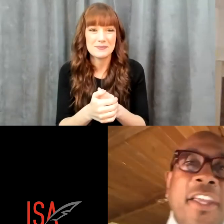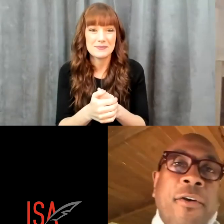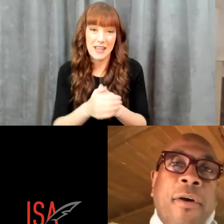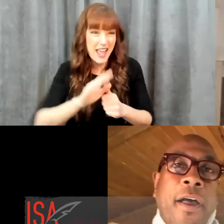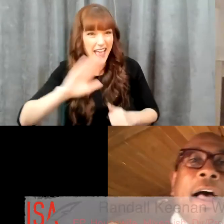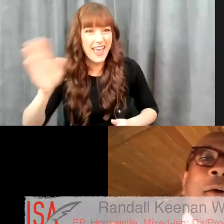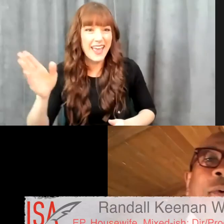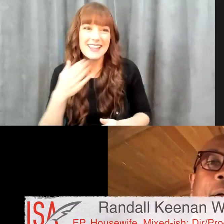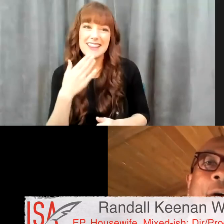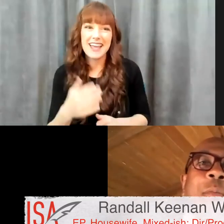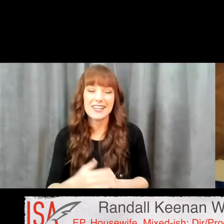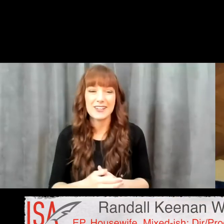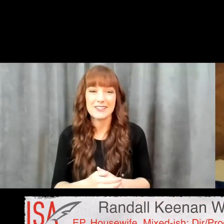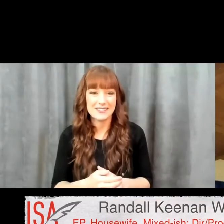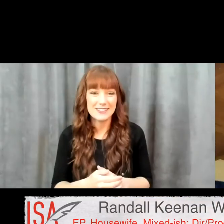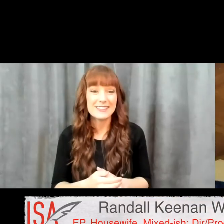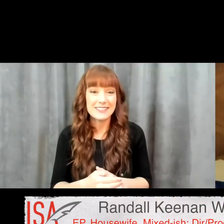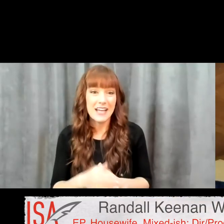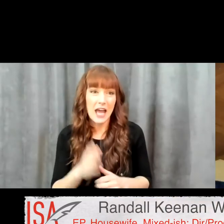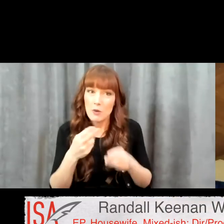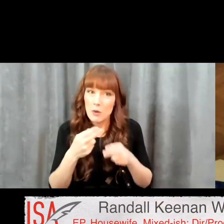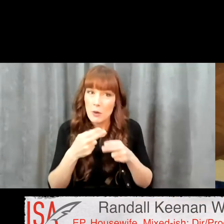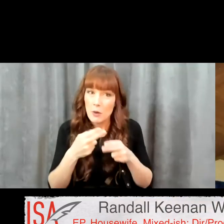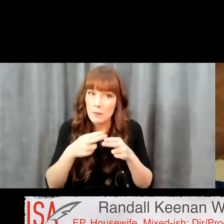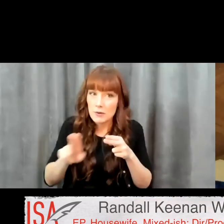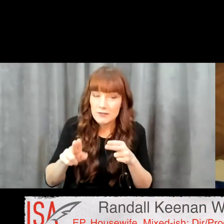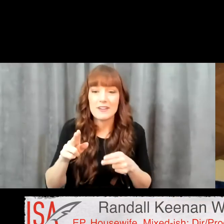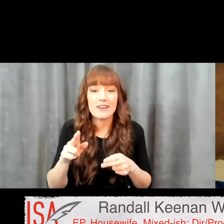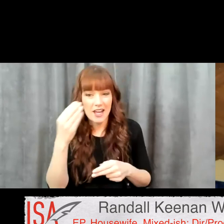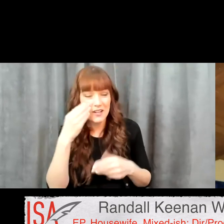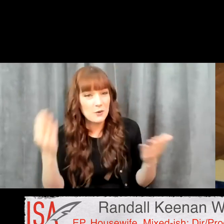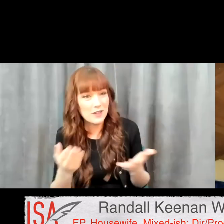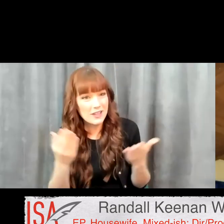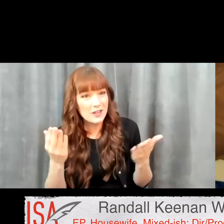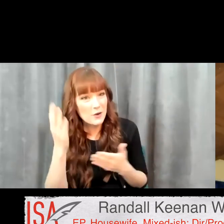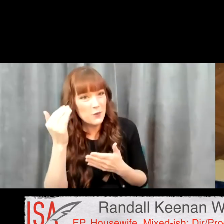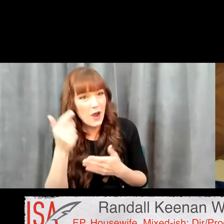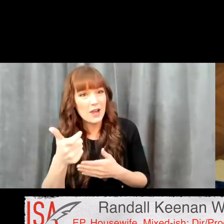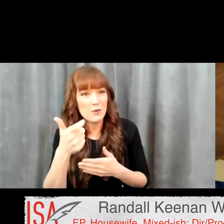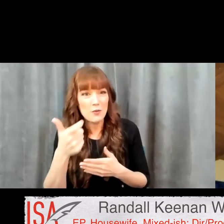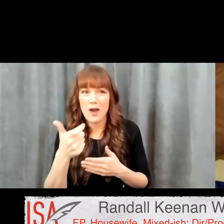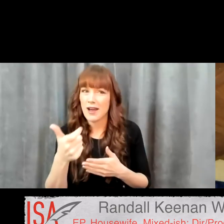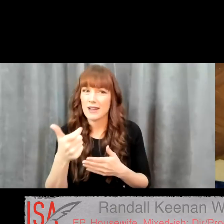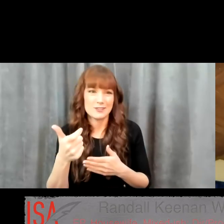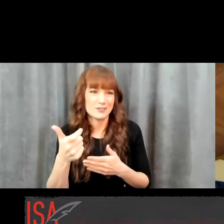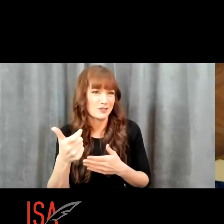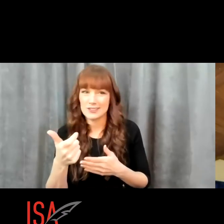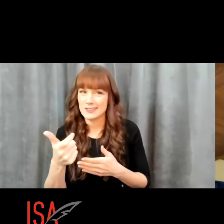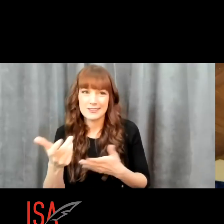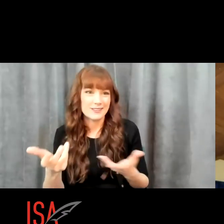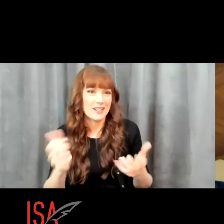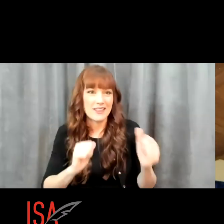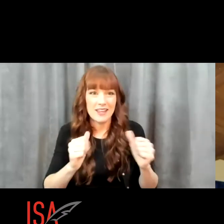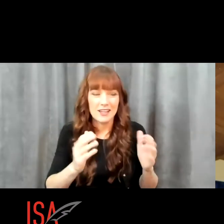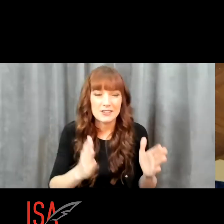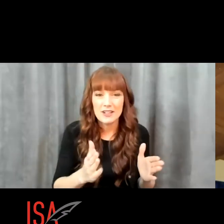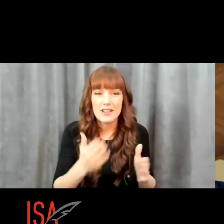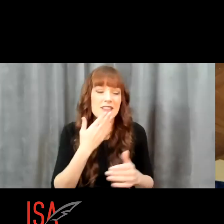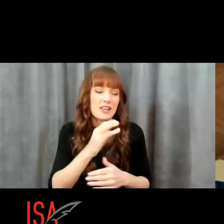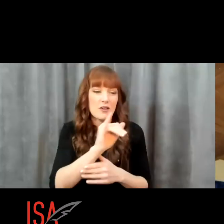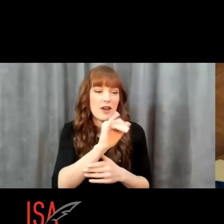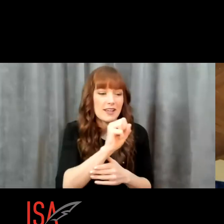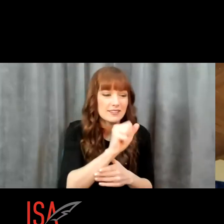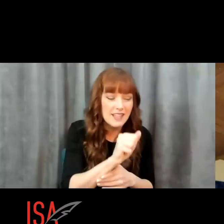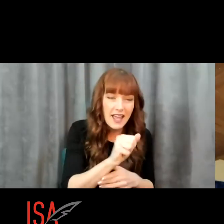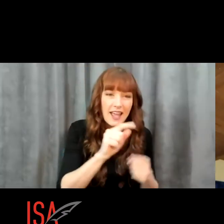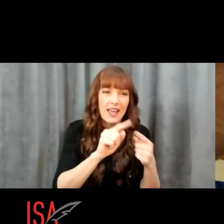Hey, thank you. I will be brief because I know we are here to watch the work, but obviously thank you so much to the ISA.